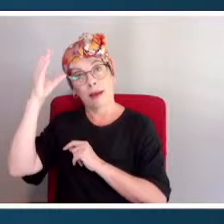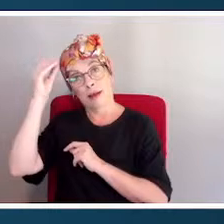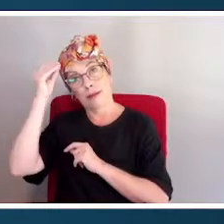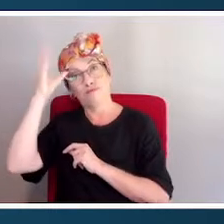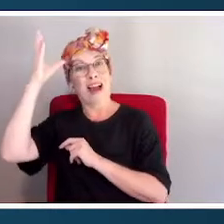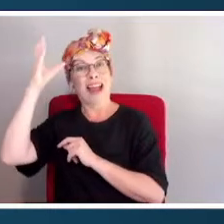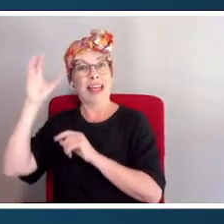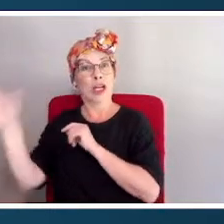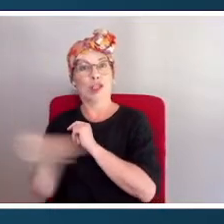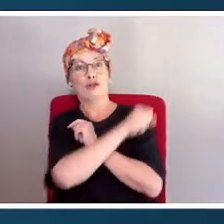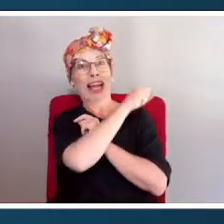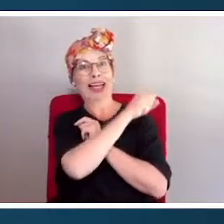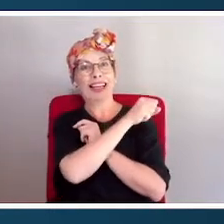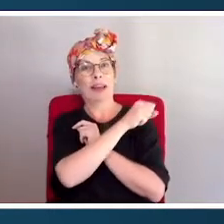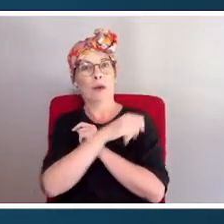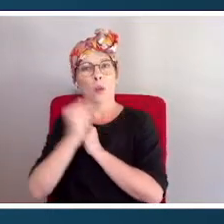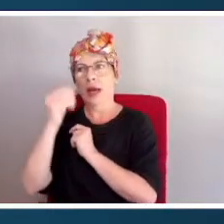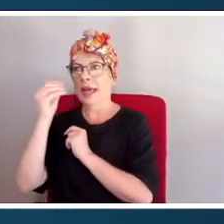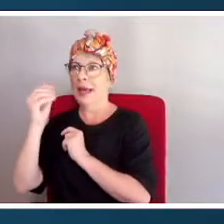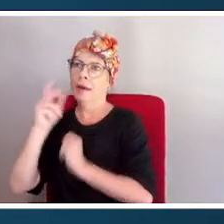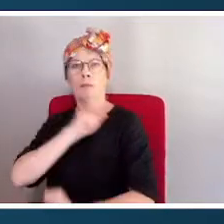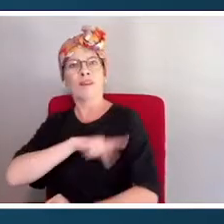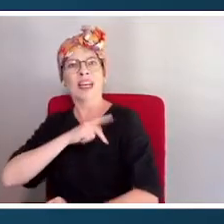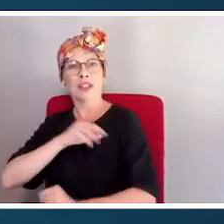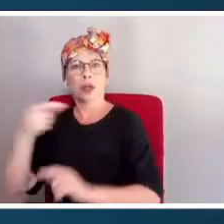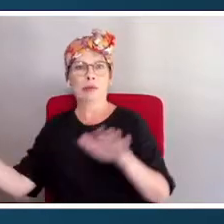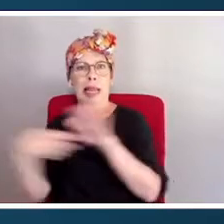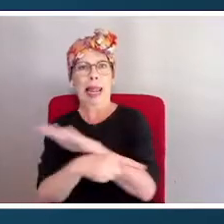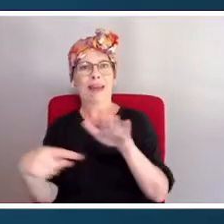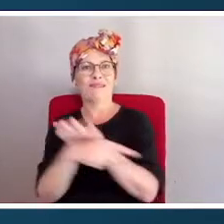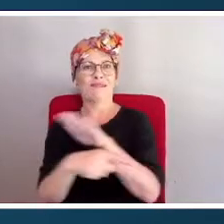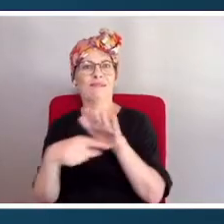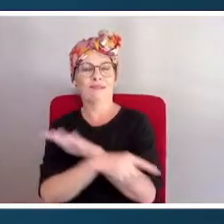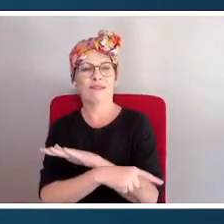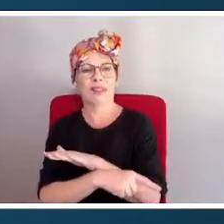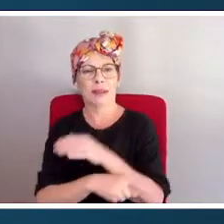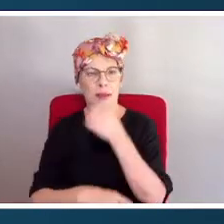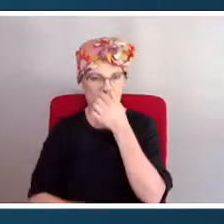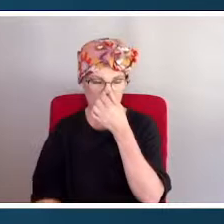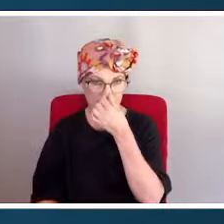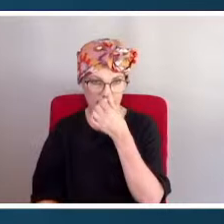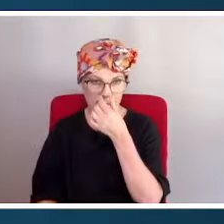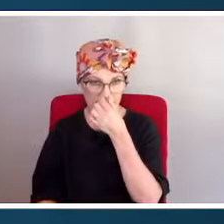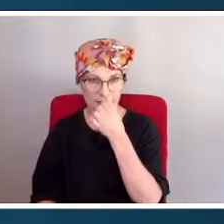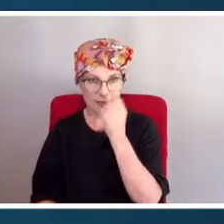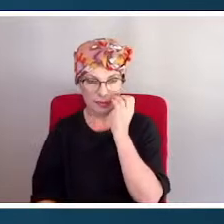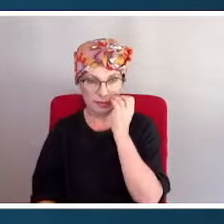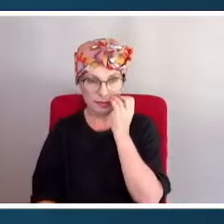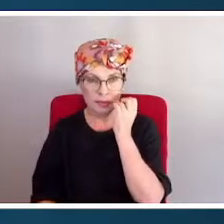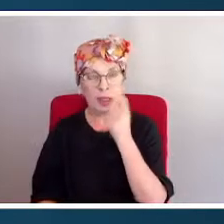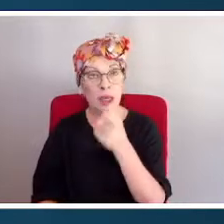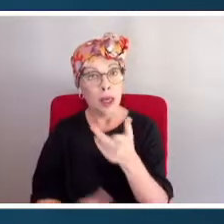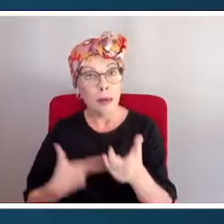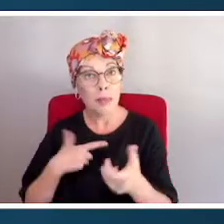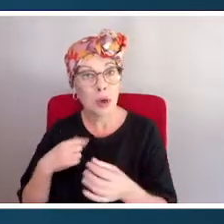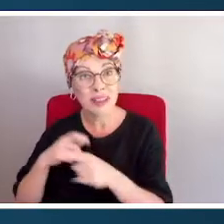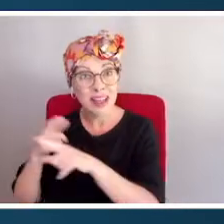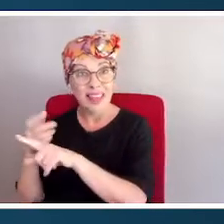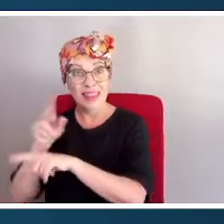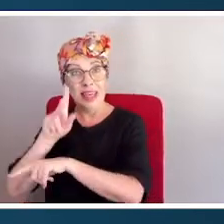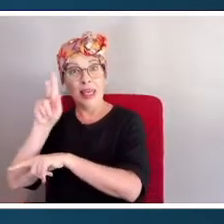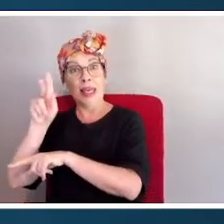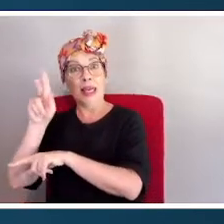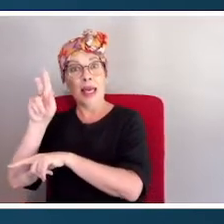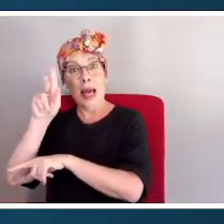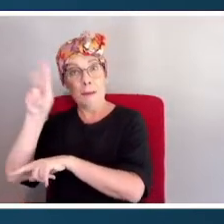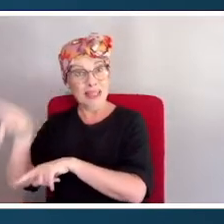we in Fiji, for example, and many other Pacific Island countries, we would like people from Australia and